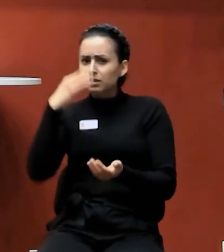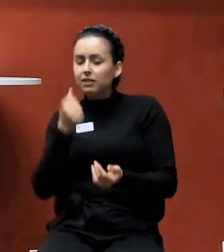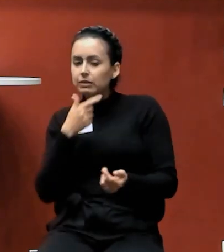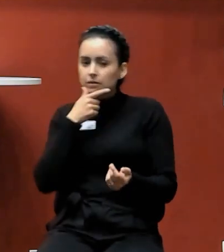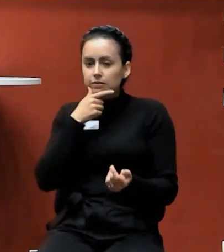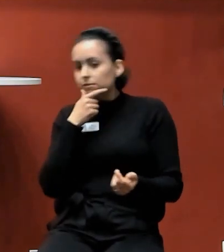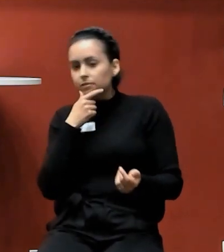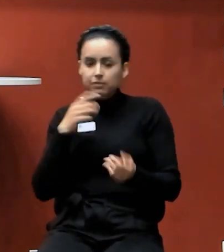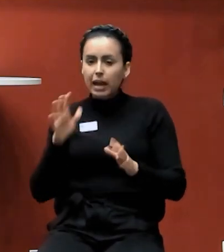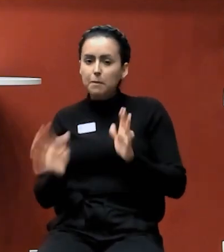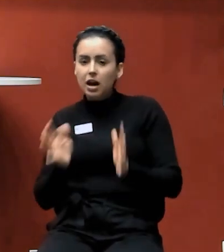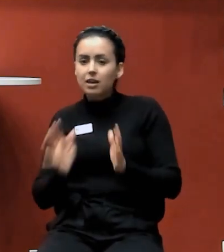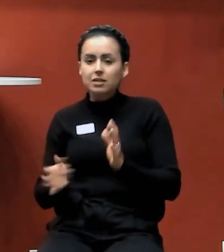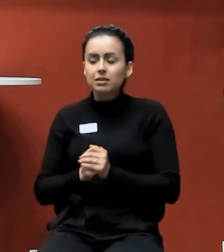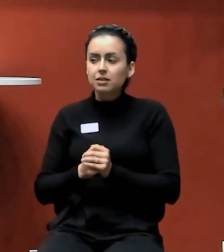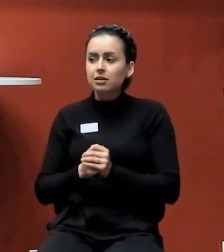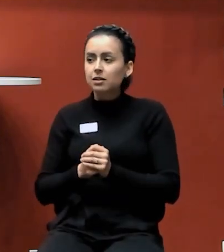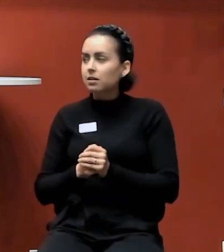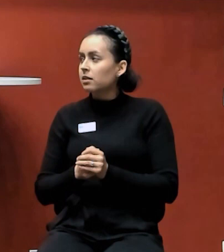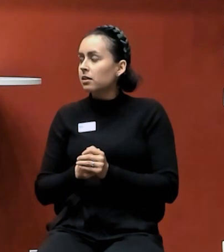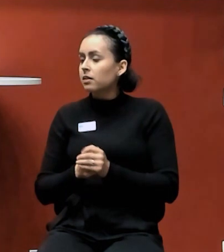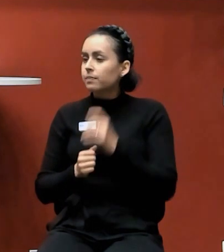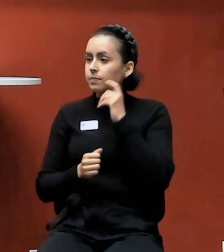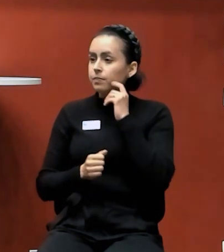that moment where